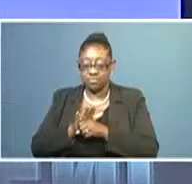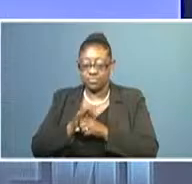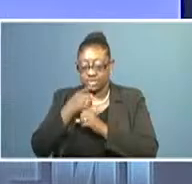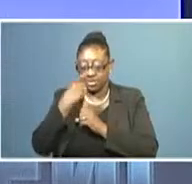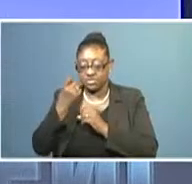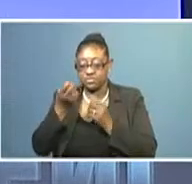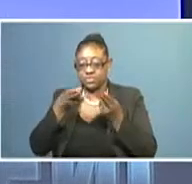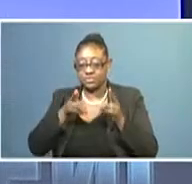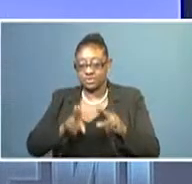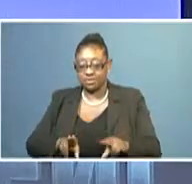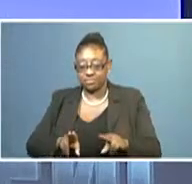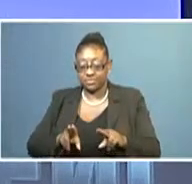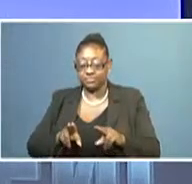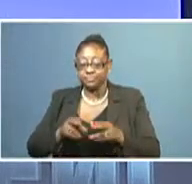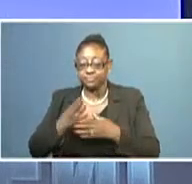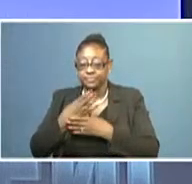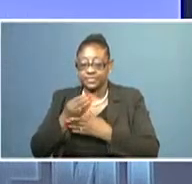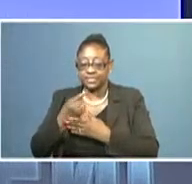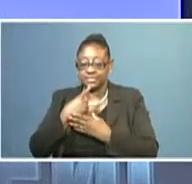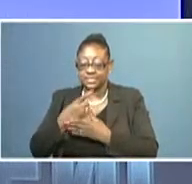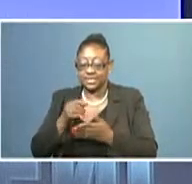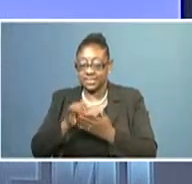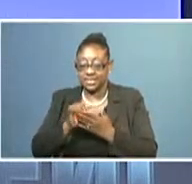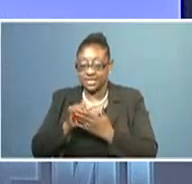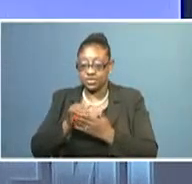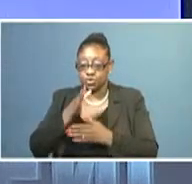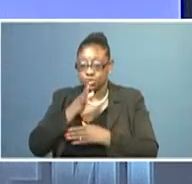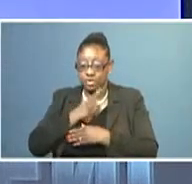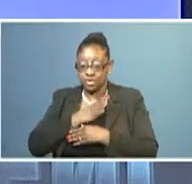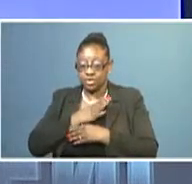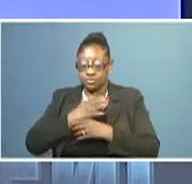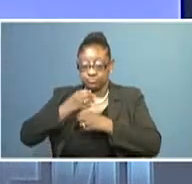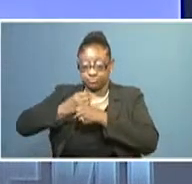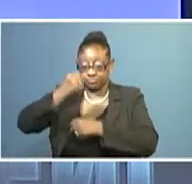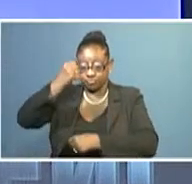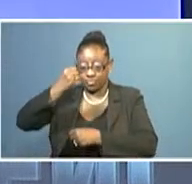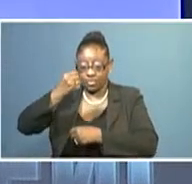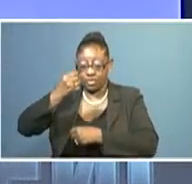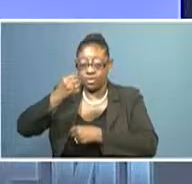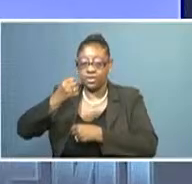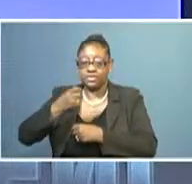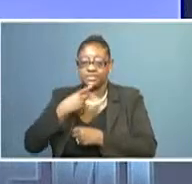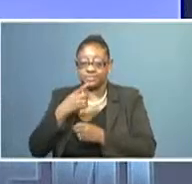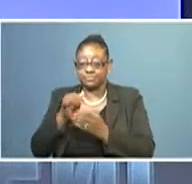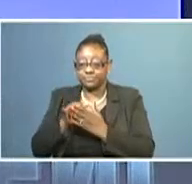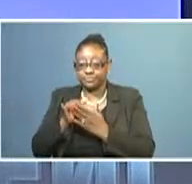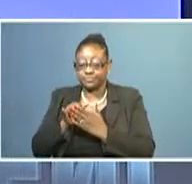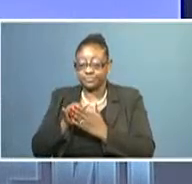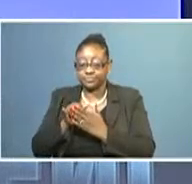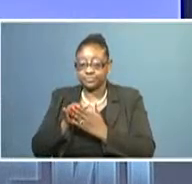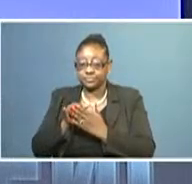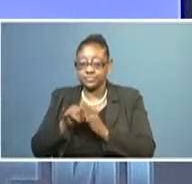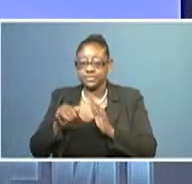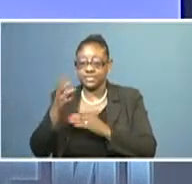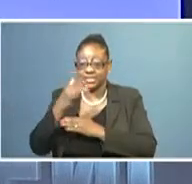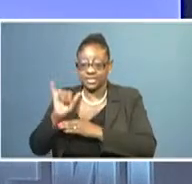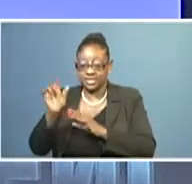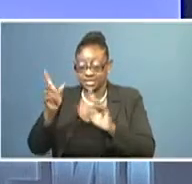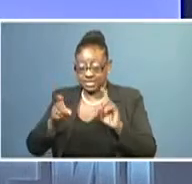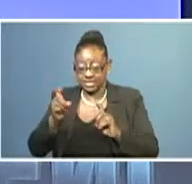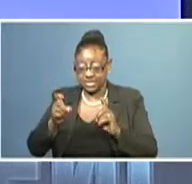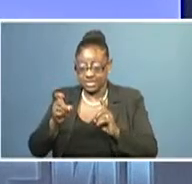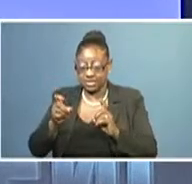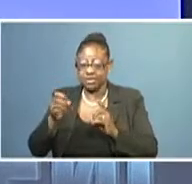the issues at hand. Standing with women's rights advocates, victims, and women, Glover-Roll is calling for swift action and